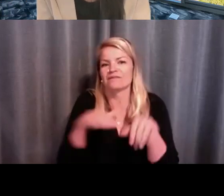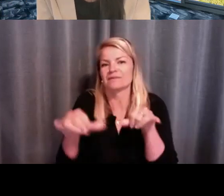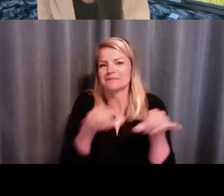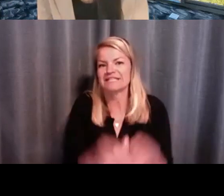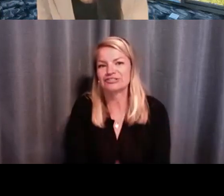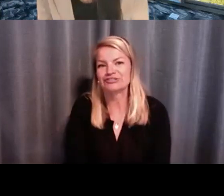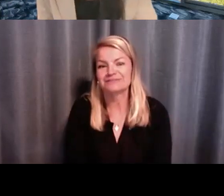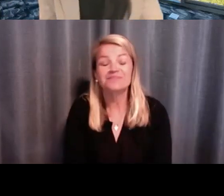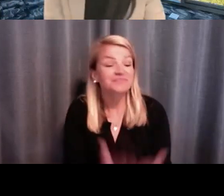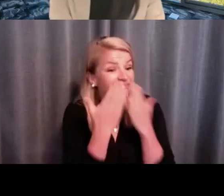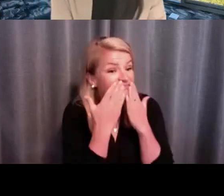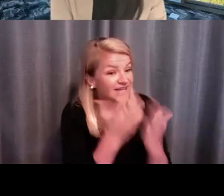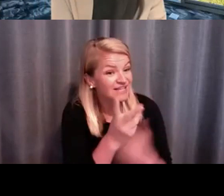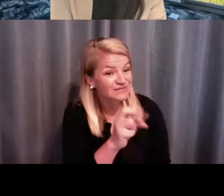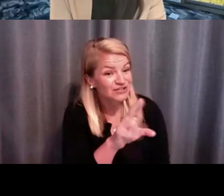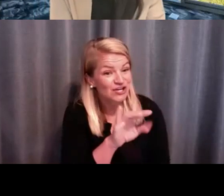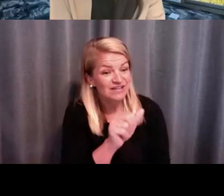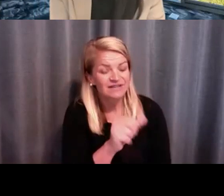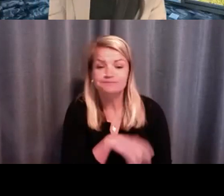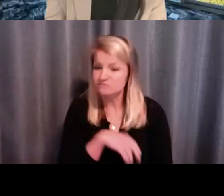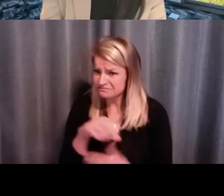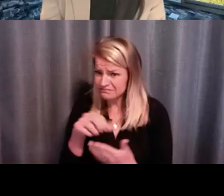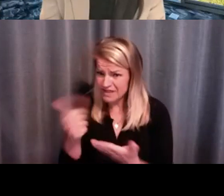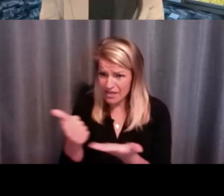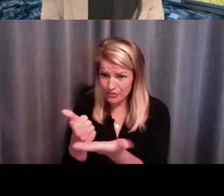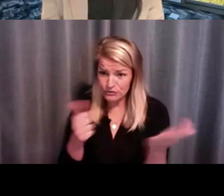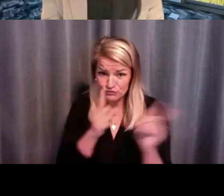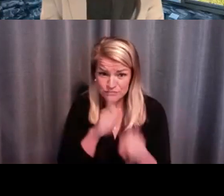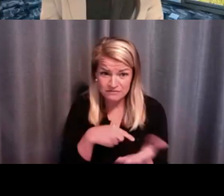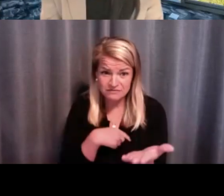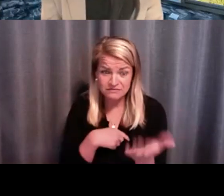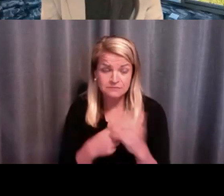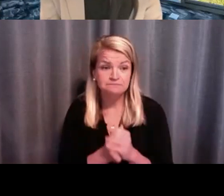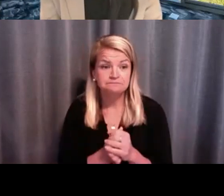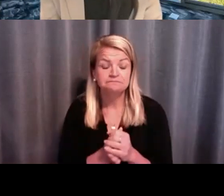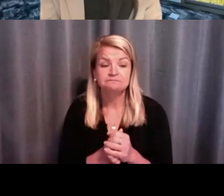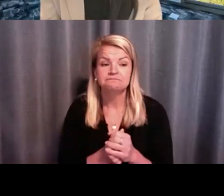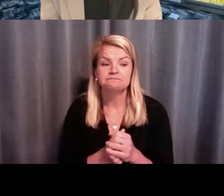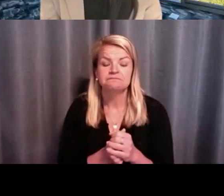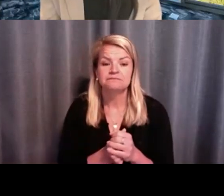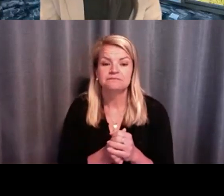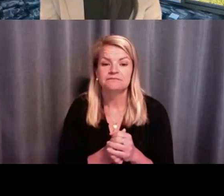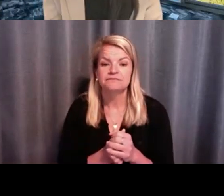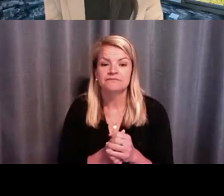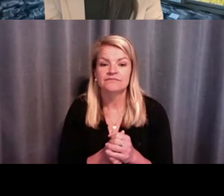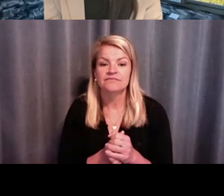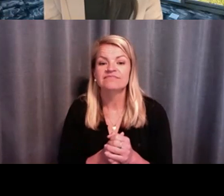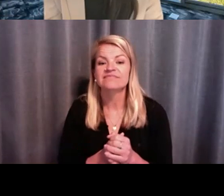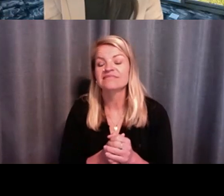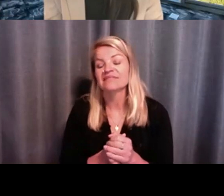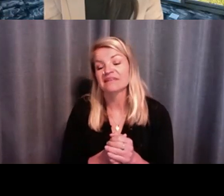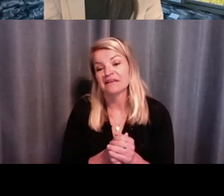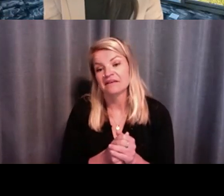Great, thank you, Veronica. Do any other panelists have responses? Well, I